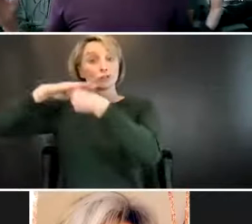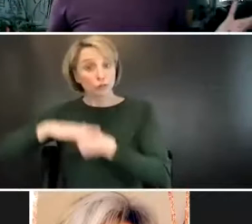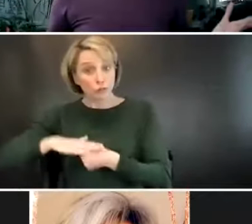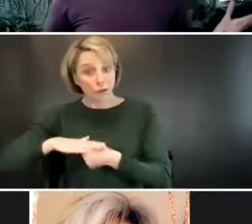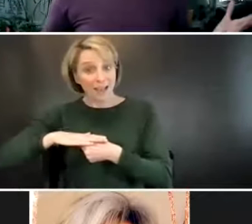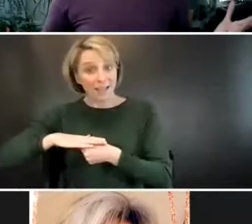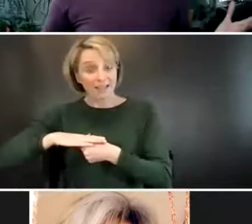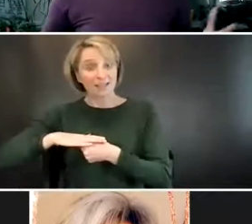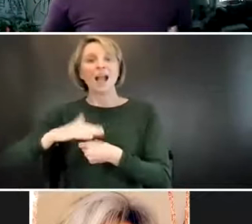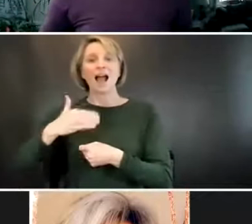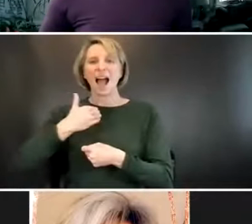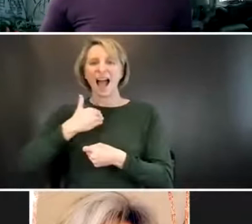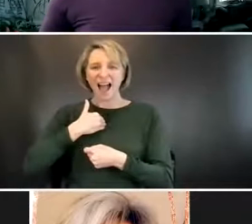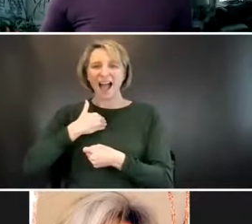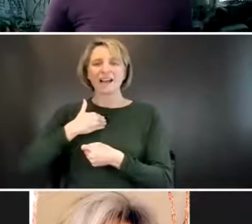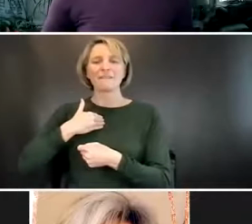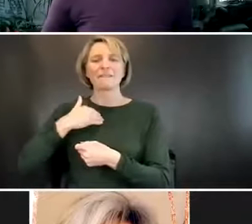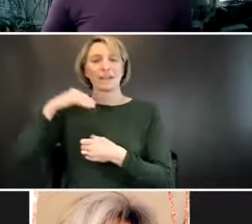stress response.